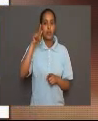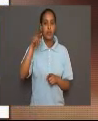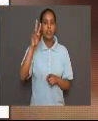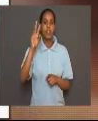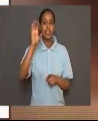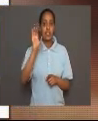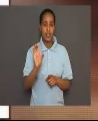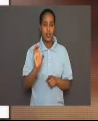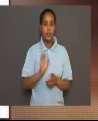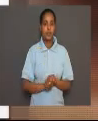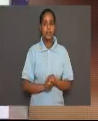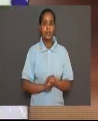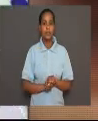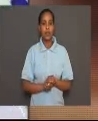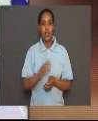PVC,